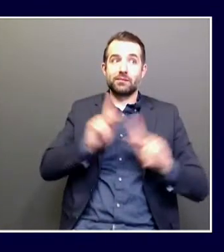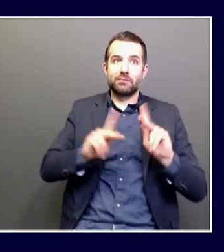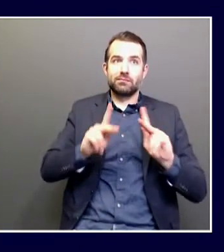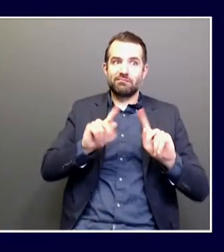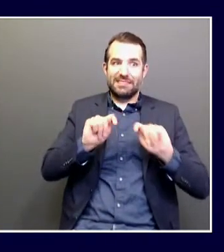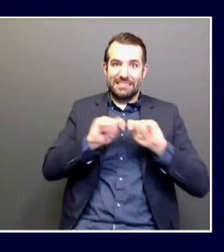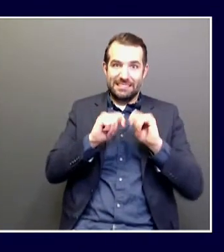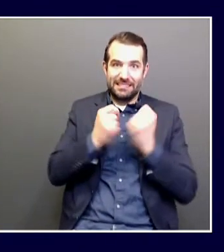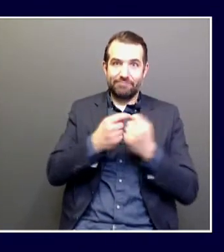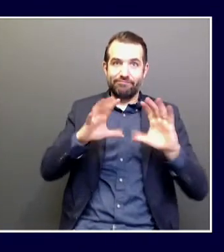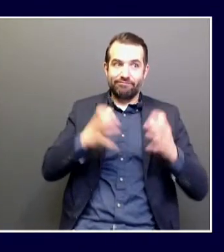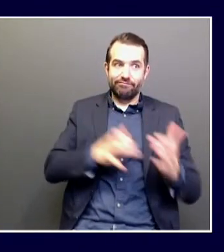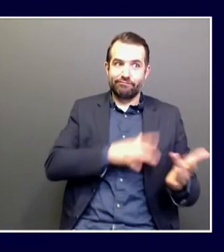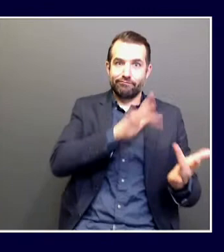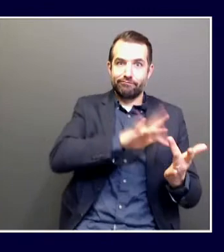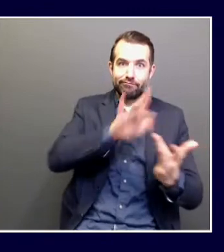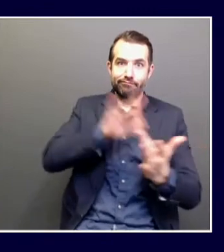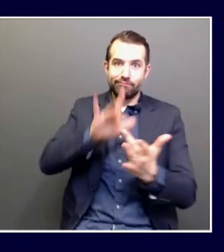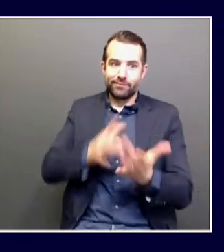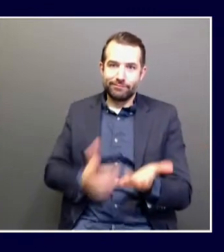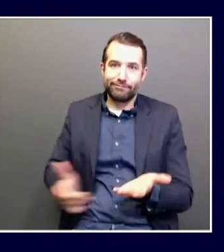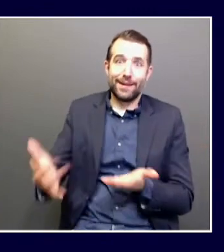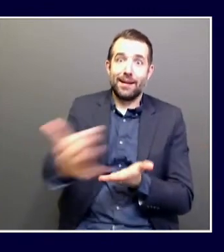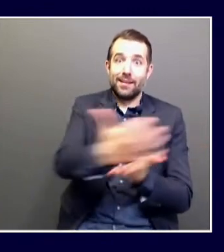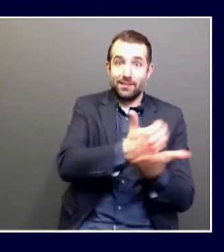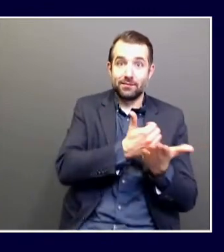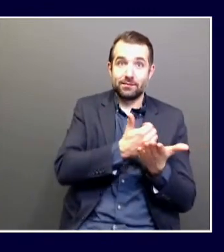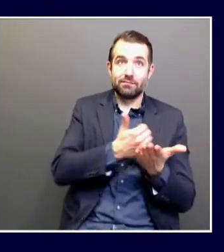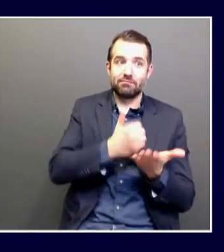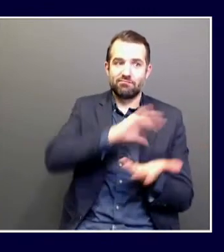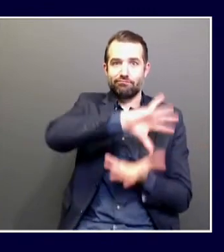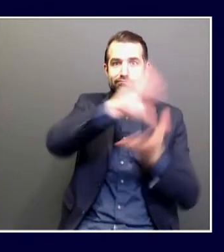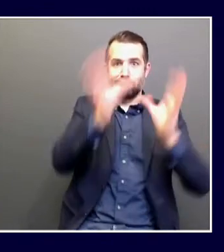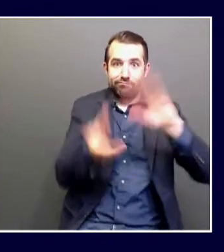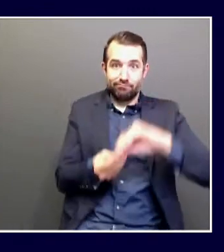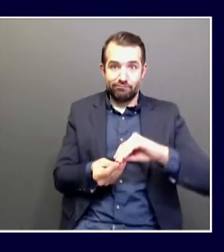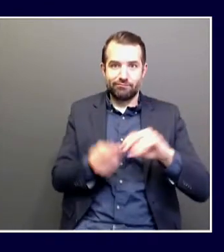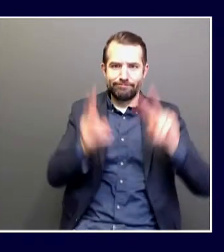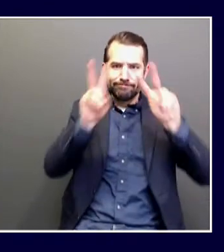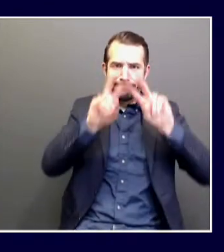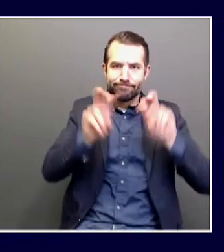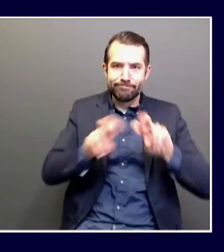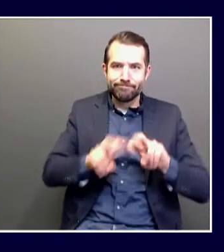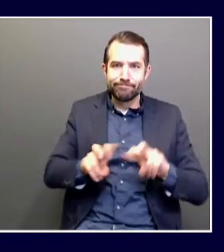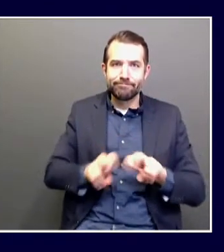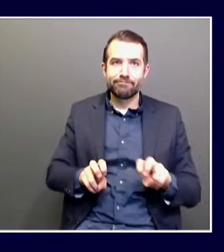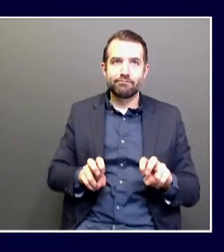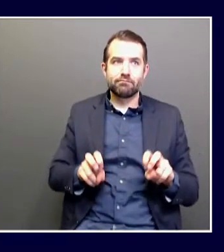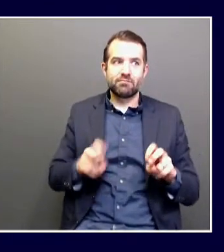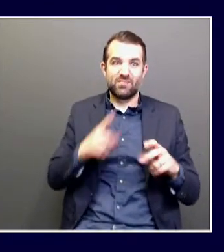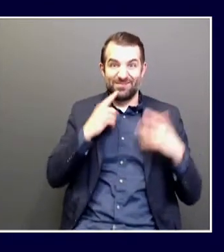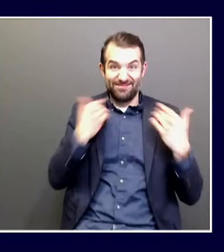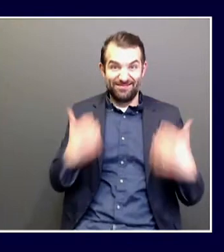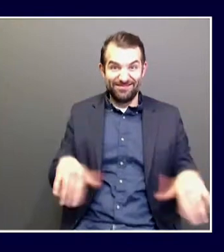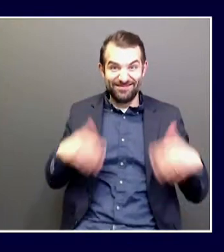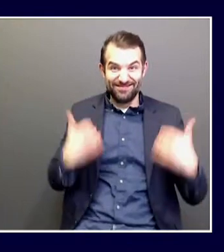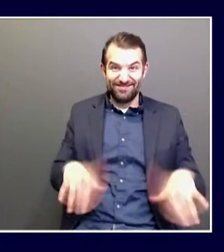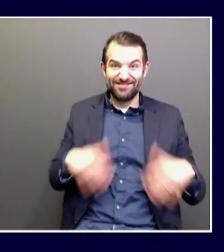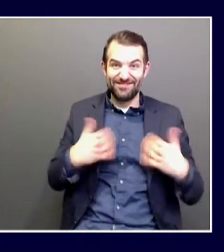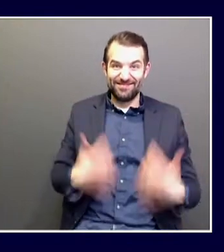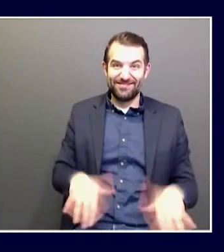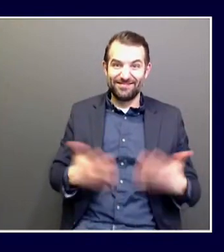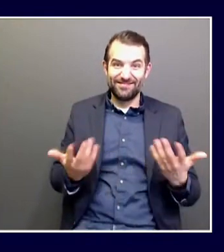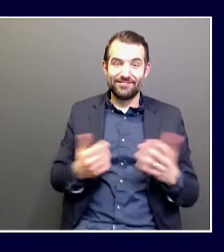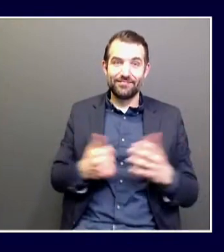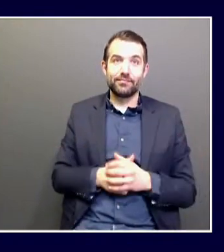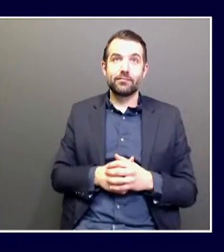every single day to tell us of the 20 or 70 people who are in their beds, how many of them are there